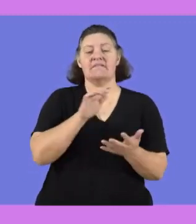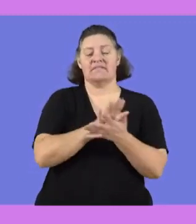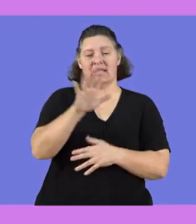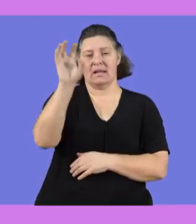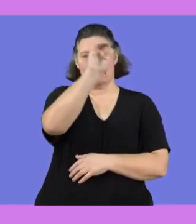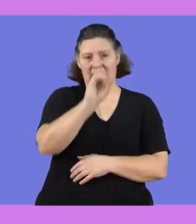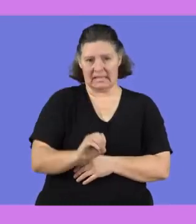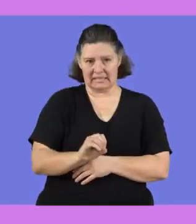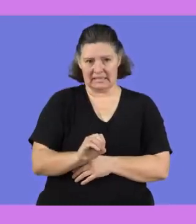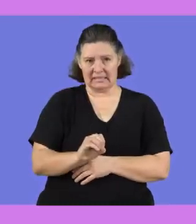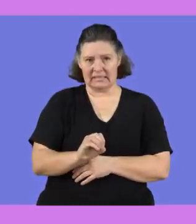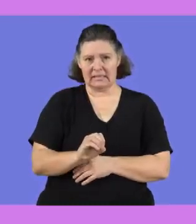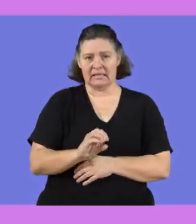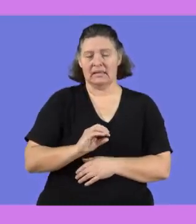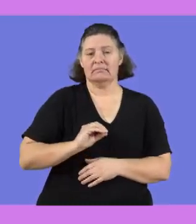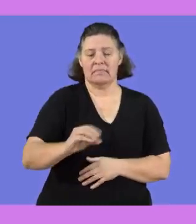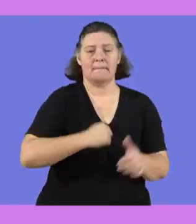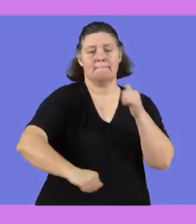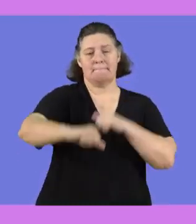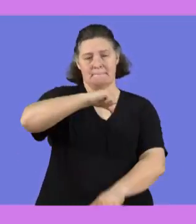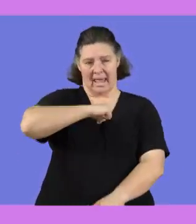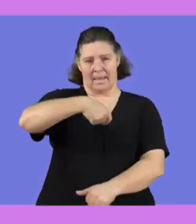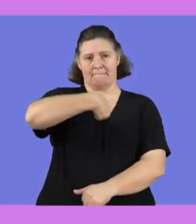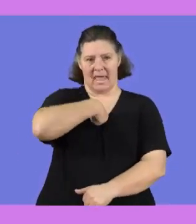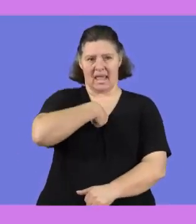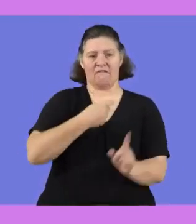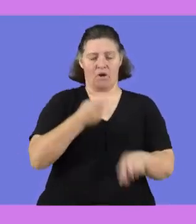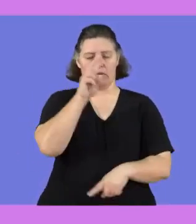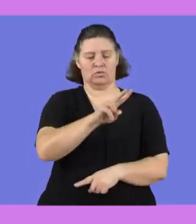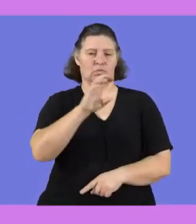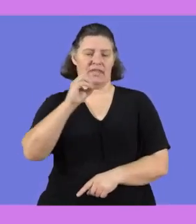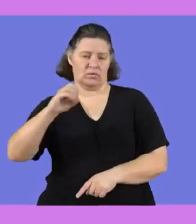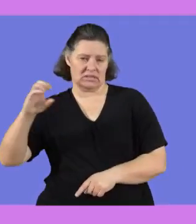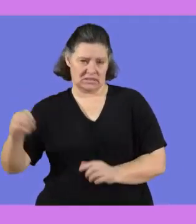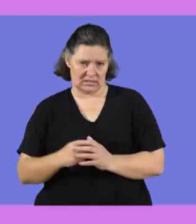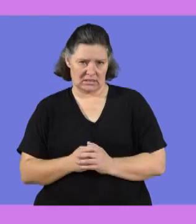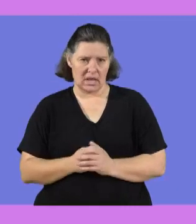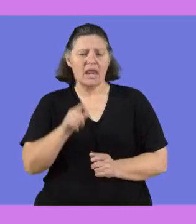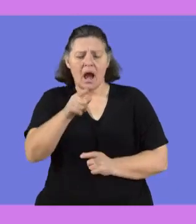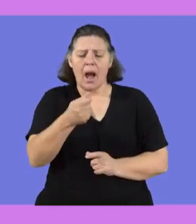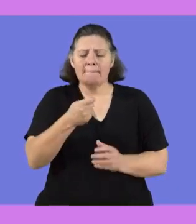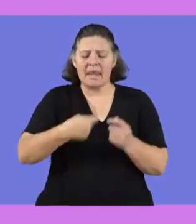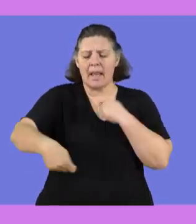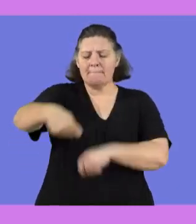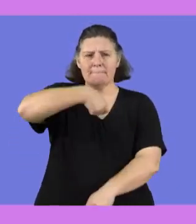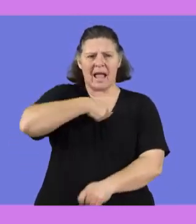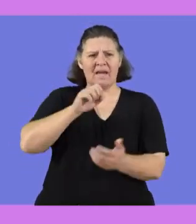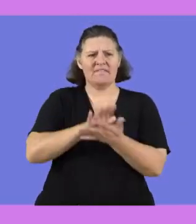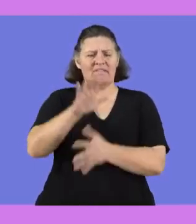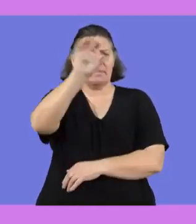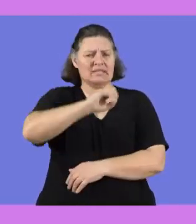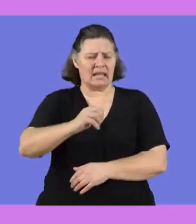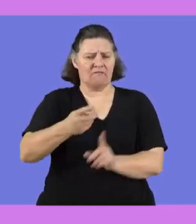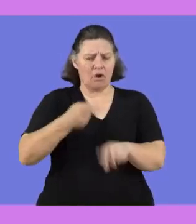her 2,000 rand investment back. Calculate the amount of money she has received. So